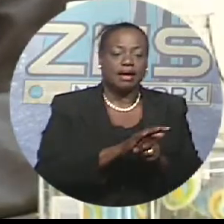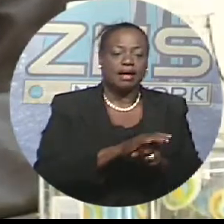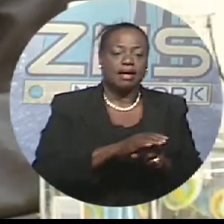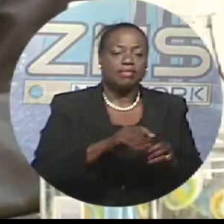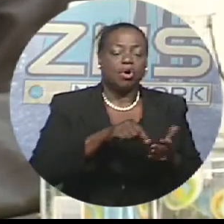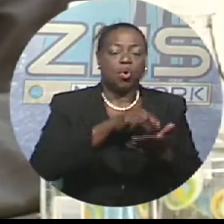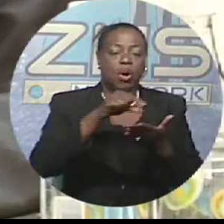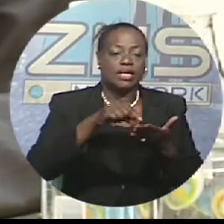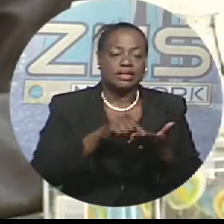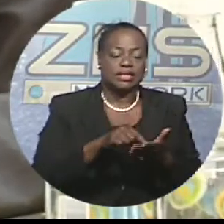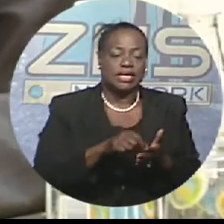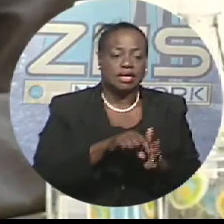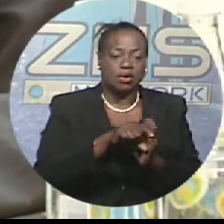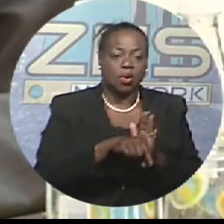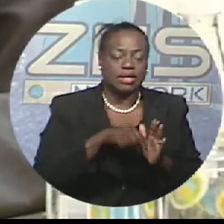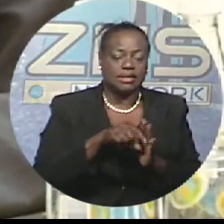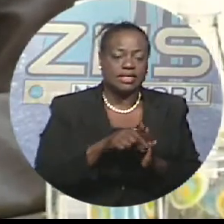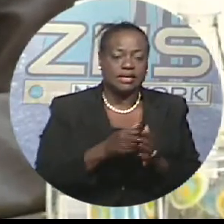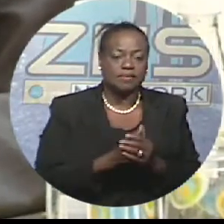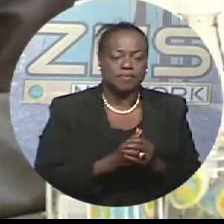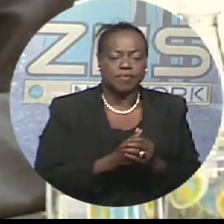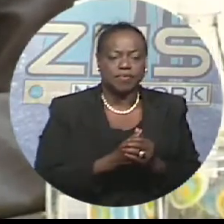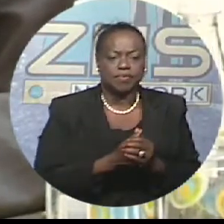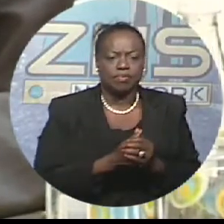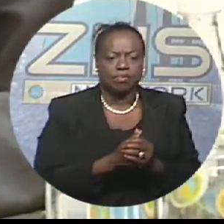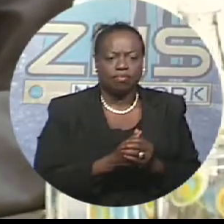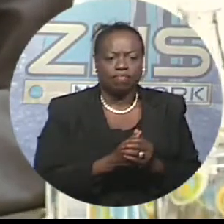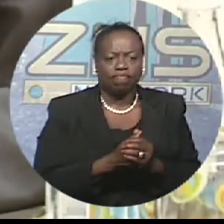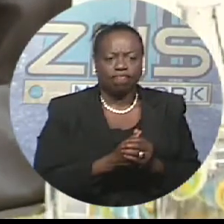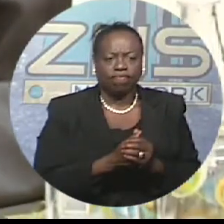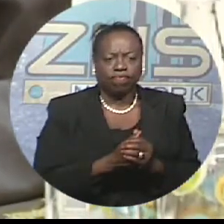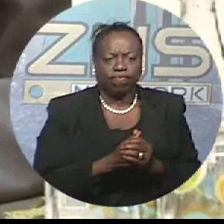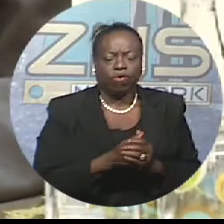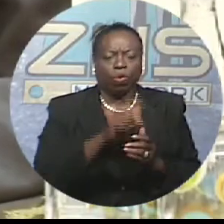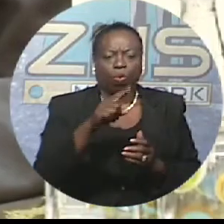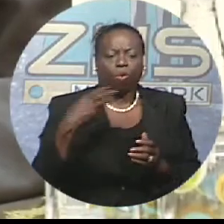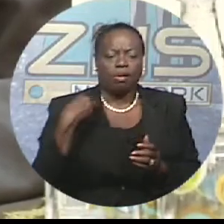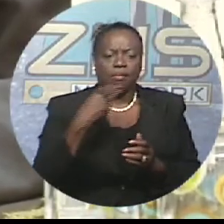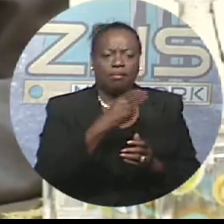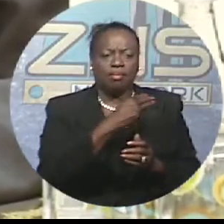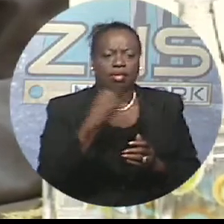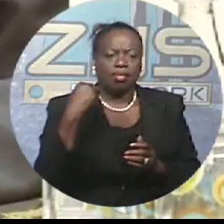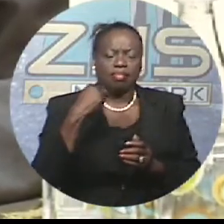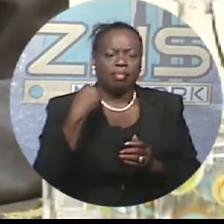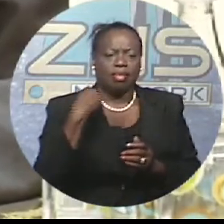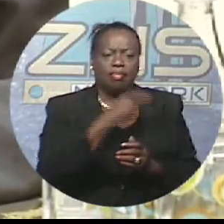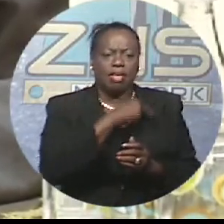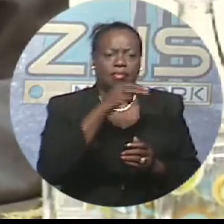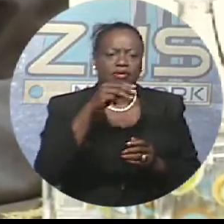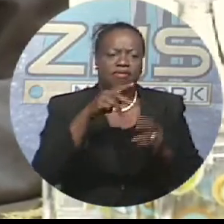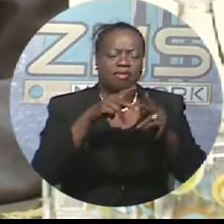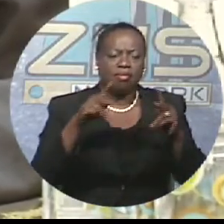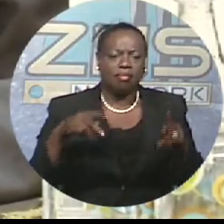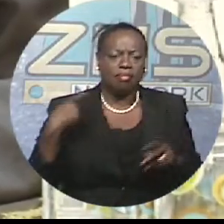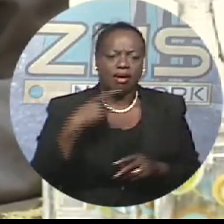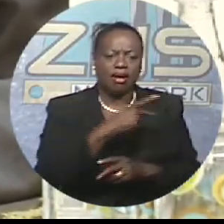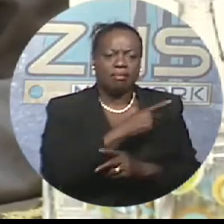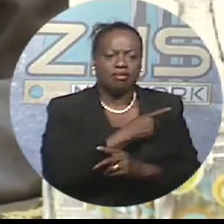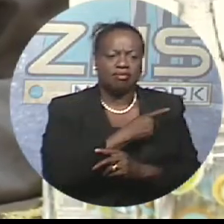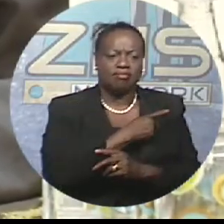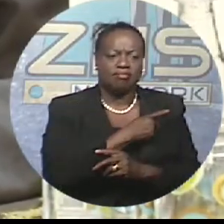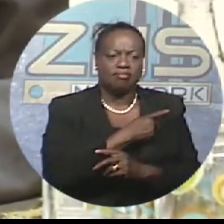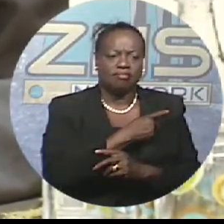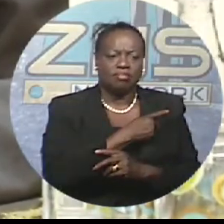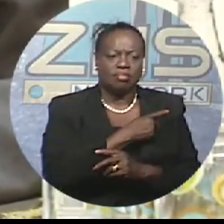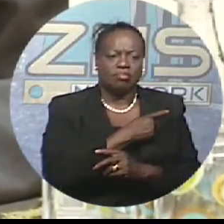representation. So, depending on the means of the MP, one member of Parliament might be able to afford from his own personal resources a nice big